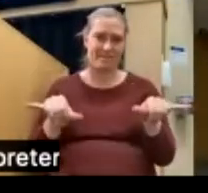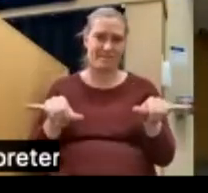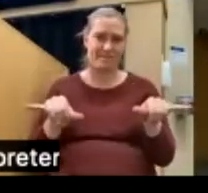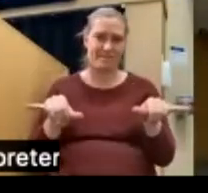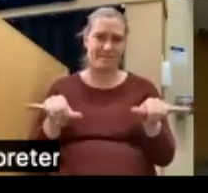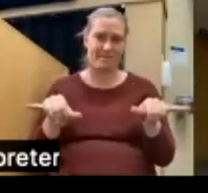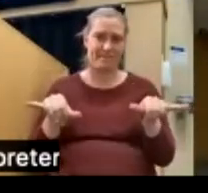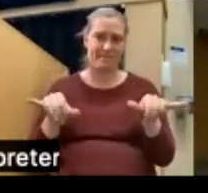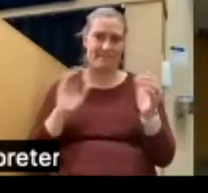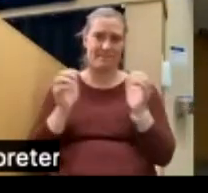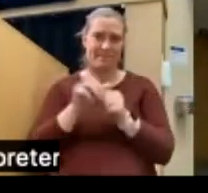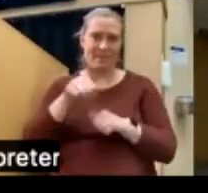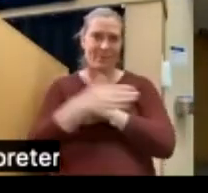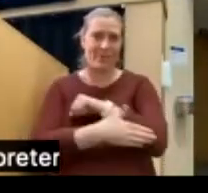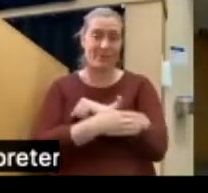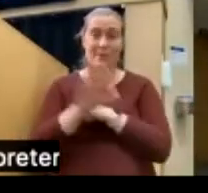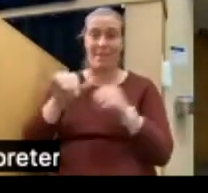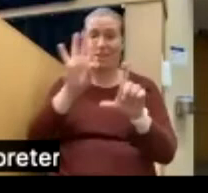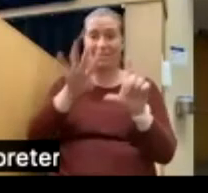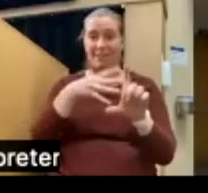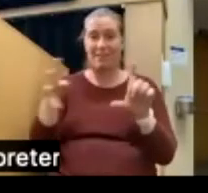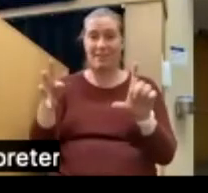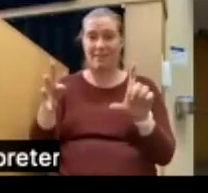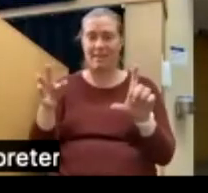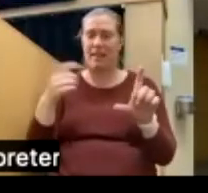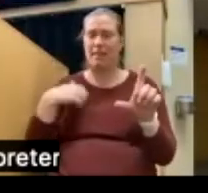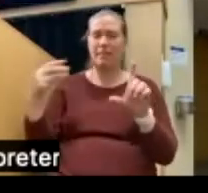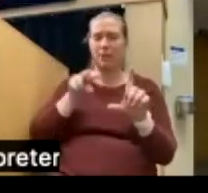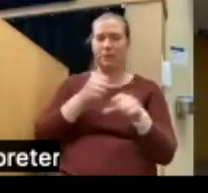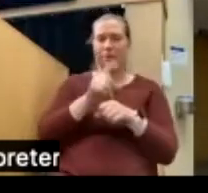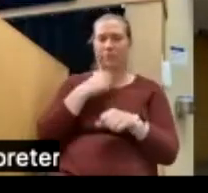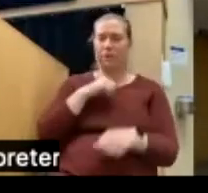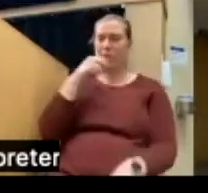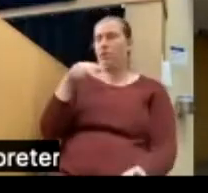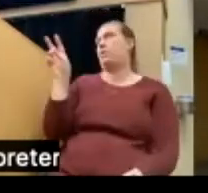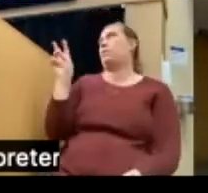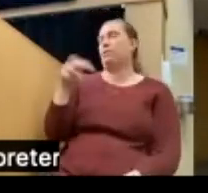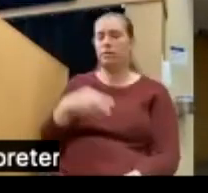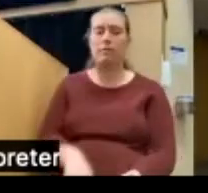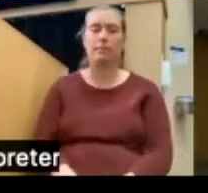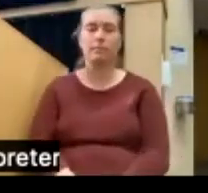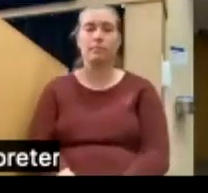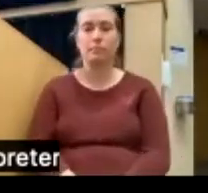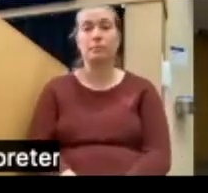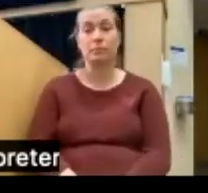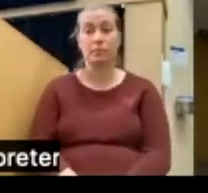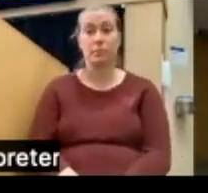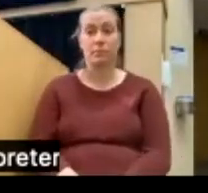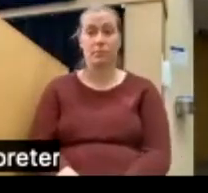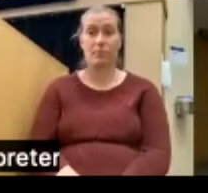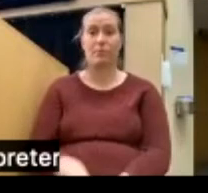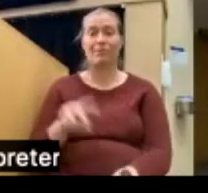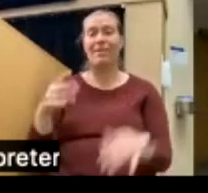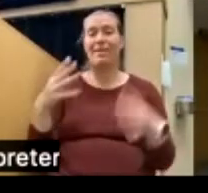So this is a graph that's showing, here, let me look here so I'm not bending backwards. Showing health system